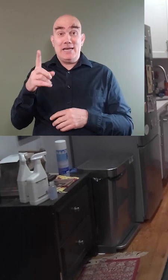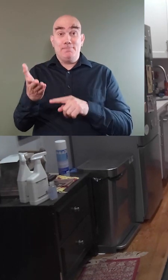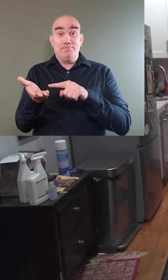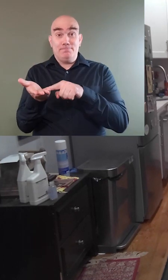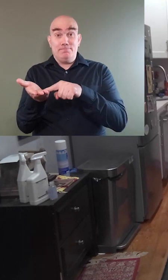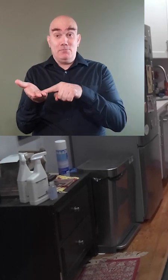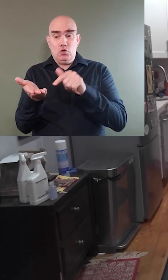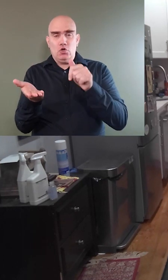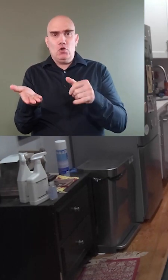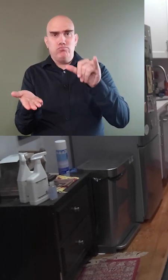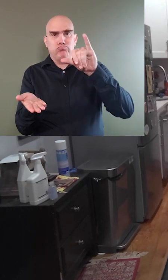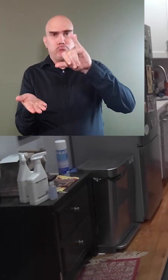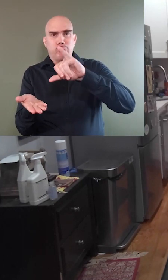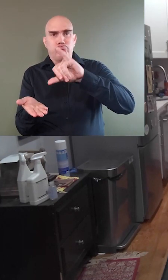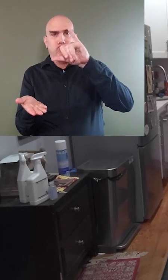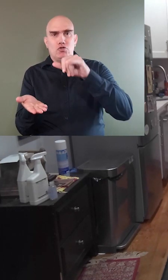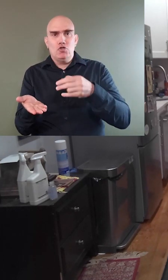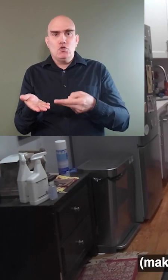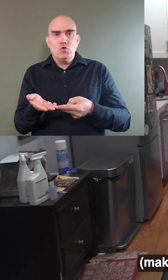soup into your palm.